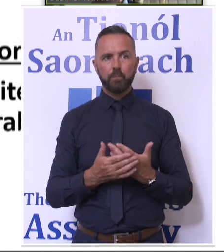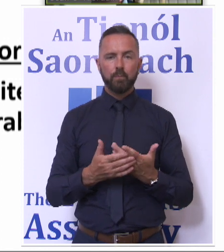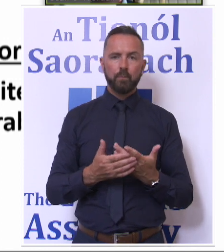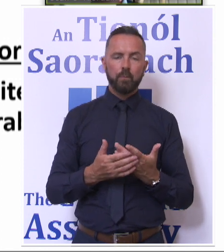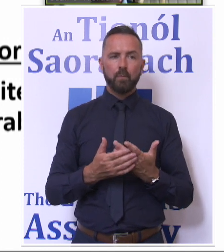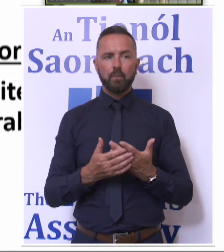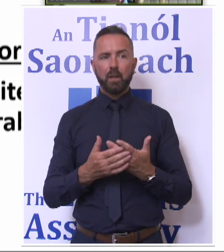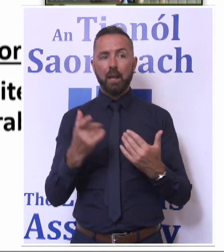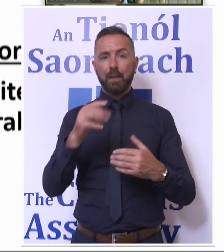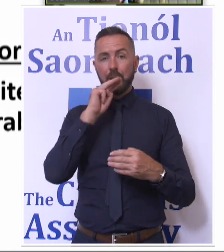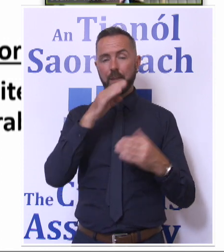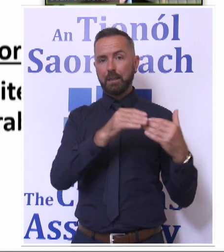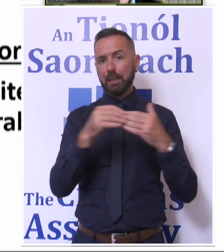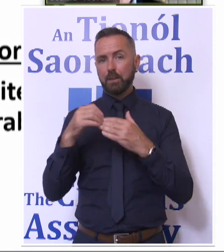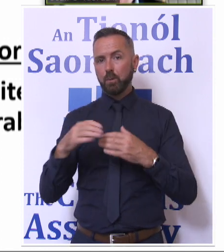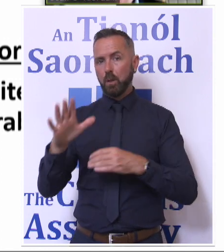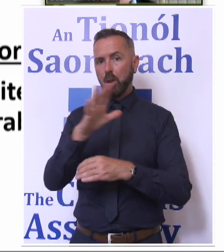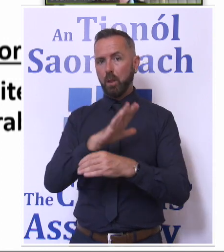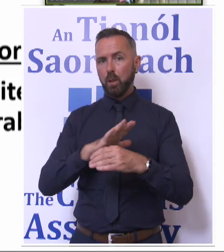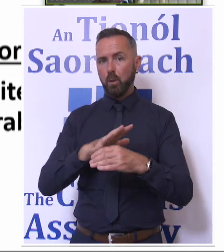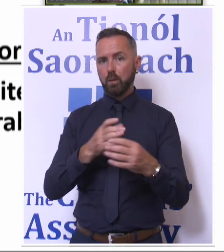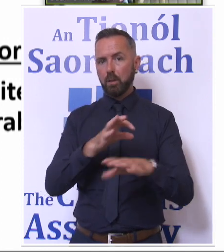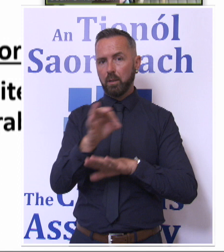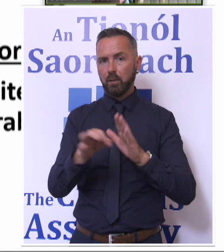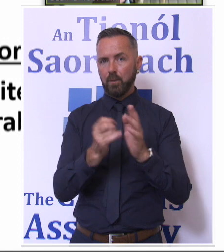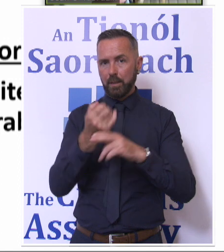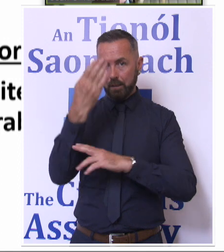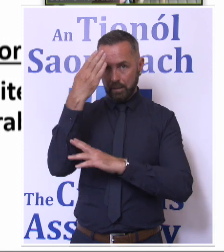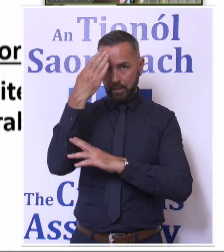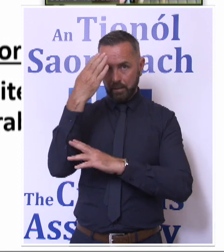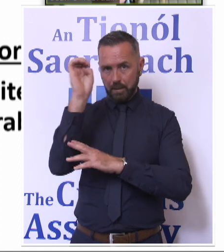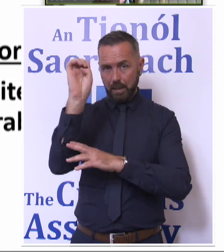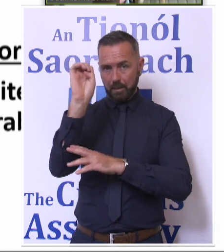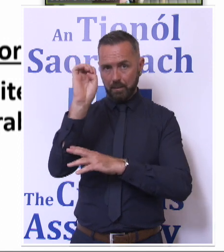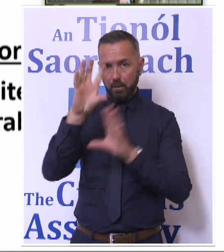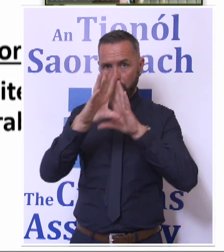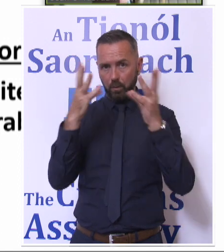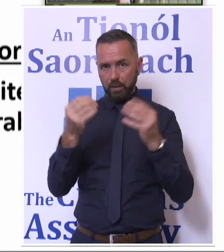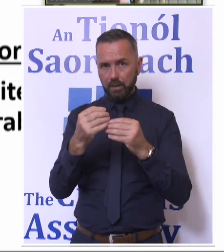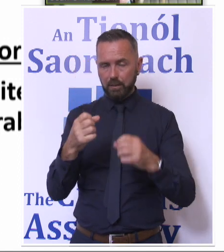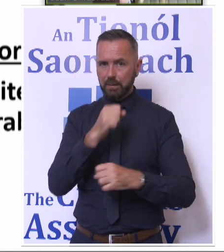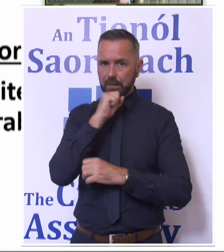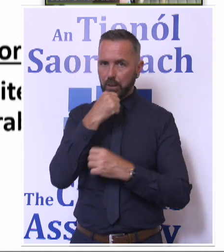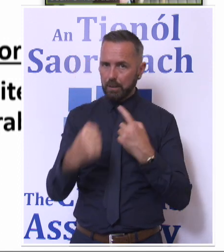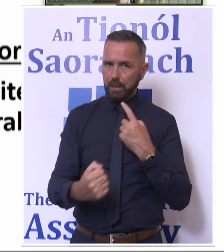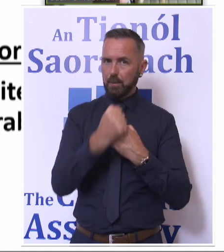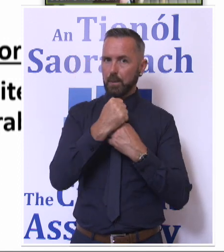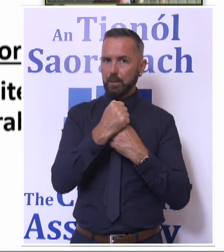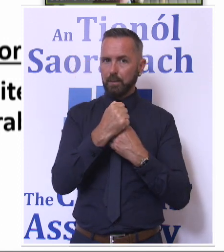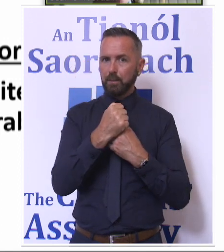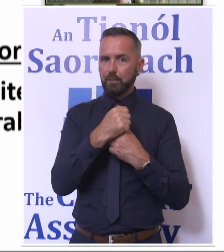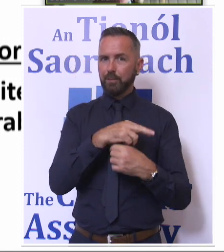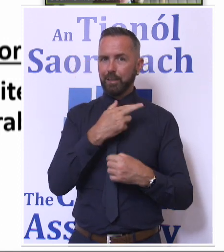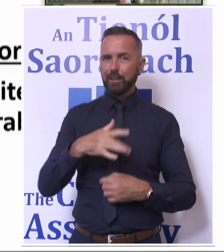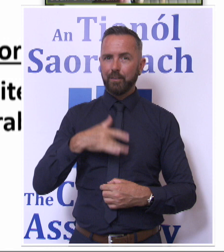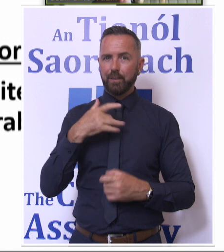With the result that local government in England generally has been very, very severely, far more severely impacted, frankly speaking,